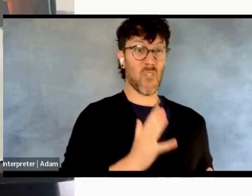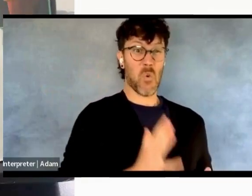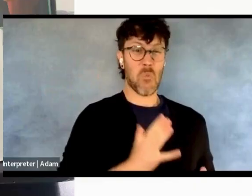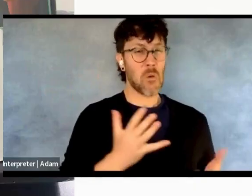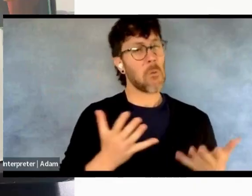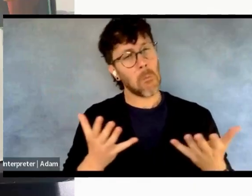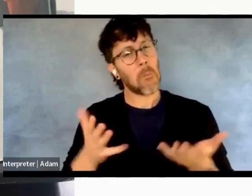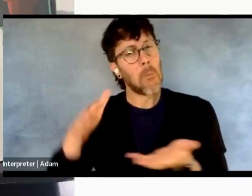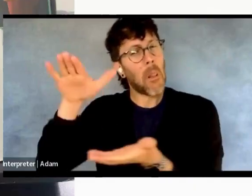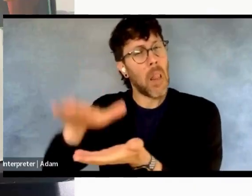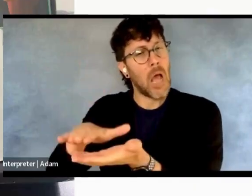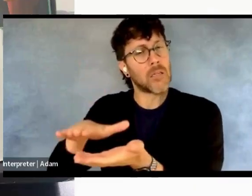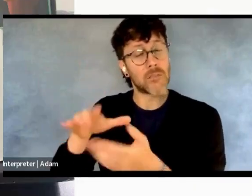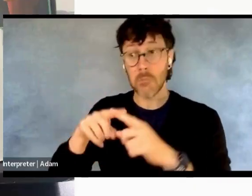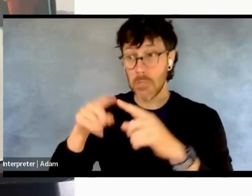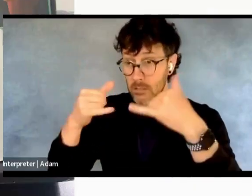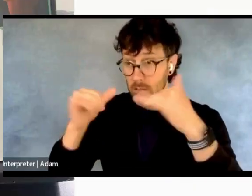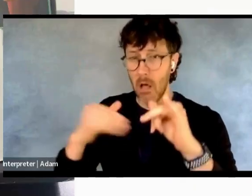organized.